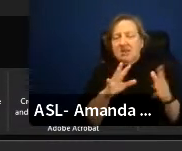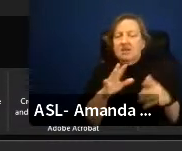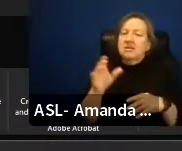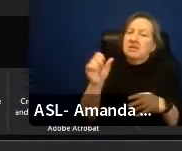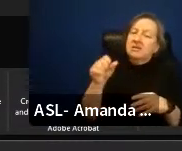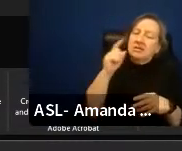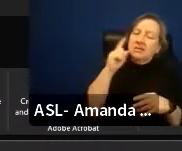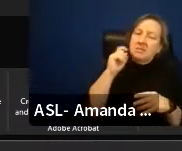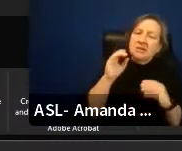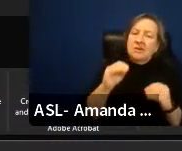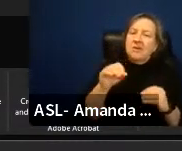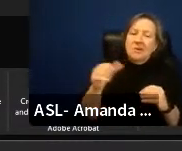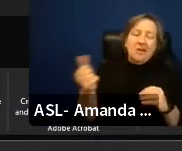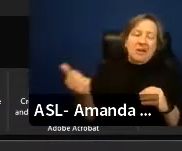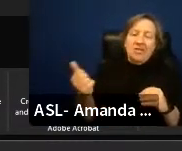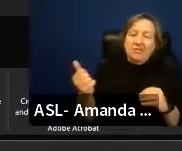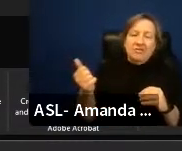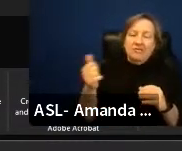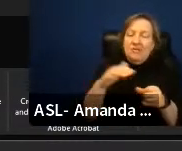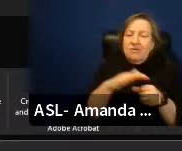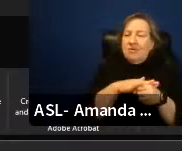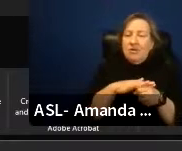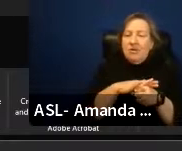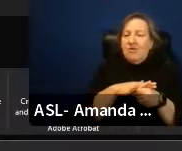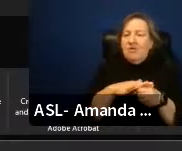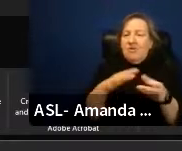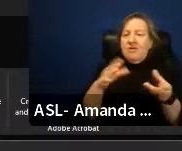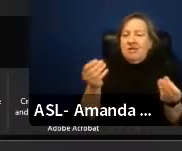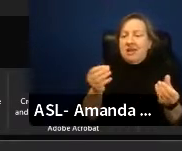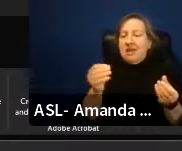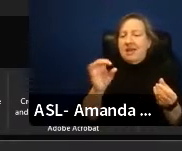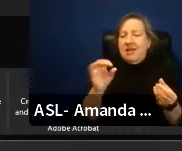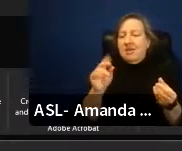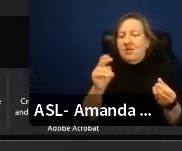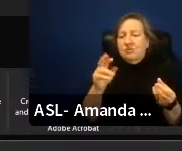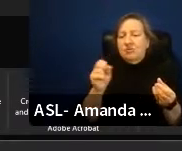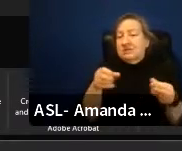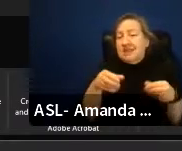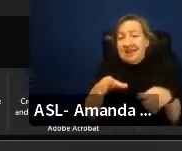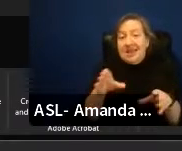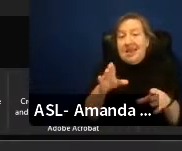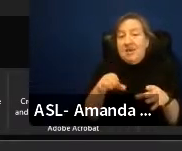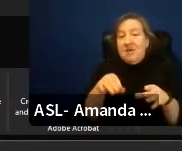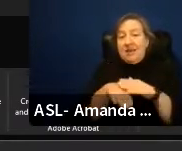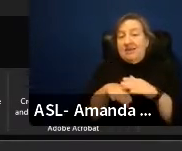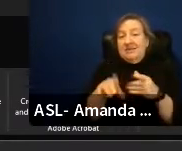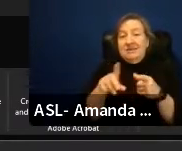because no other local landowners allow access to the river.